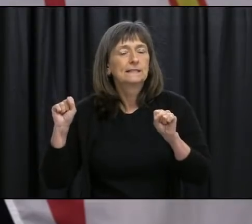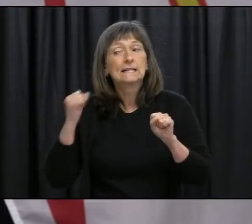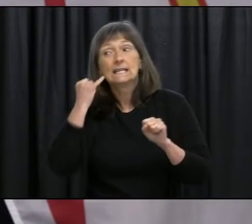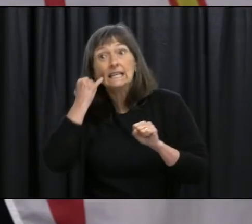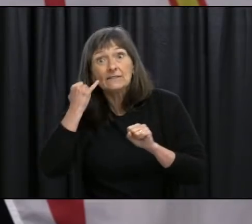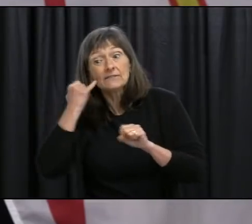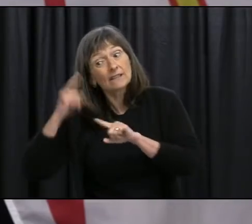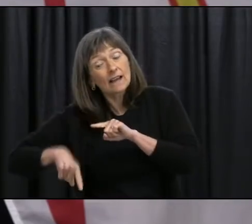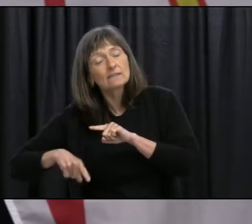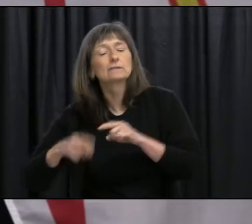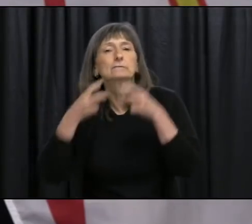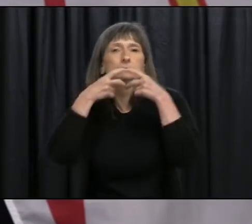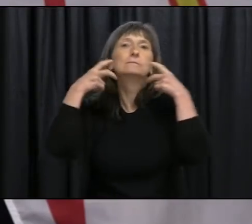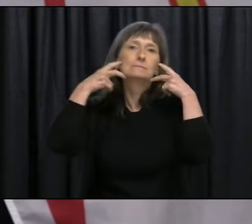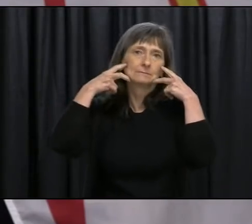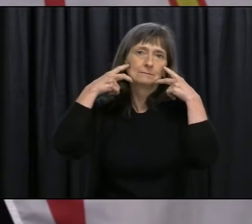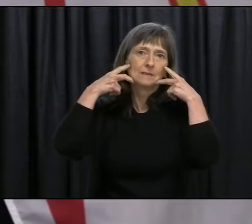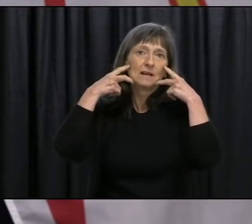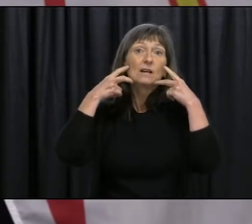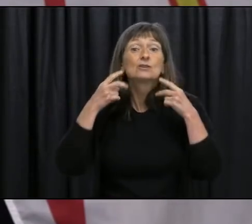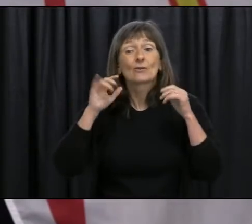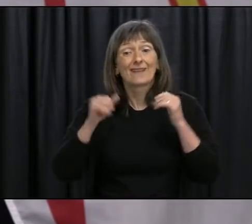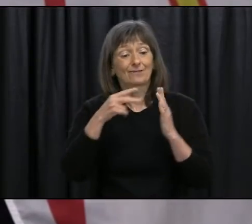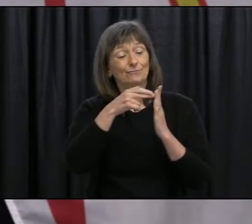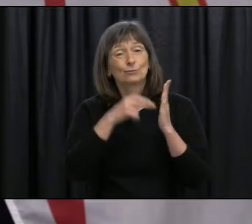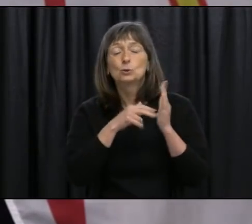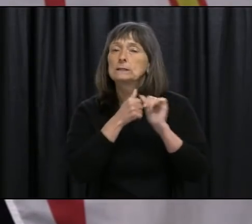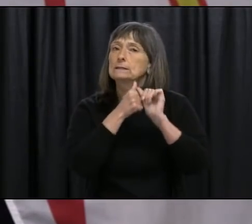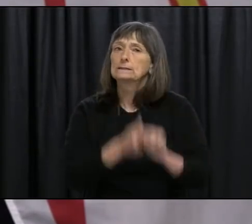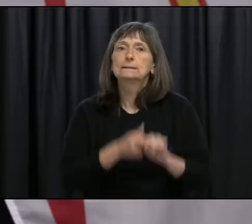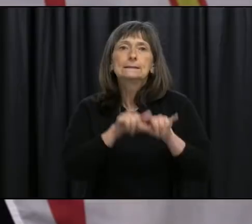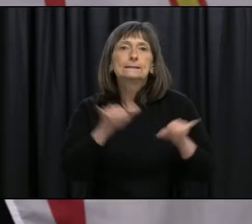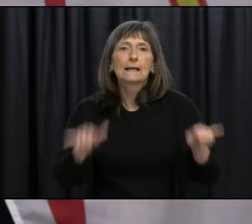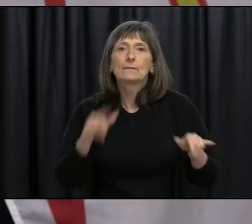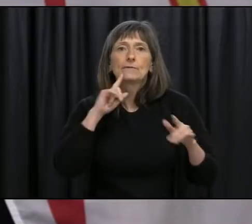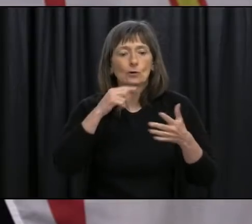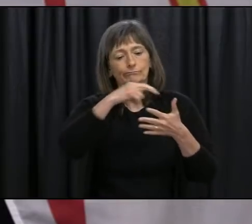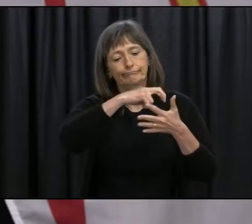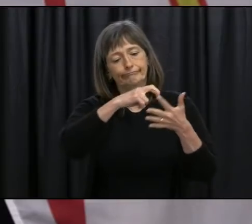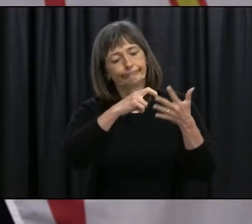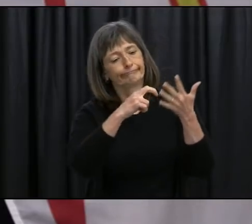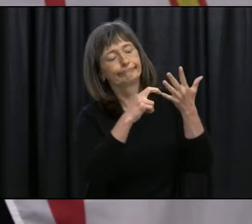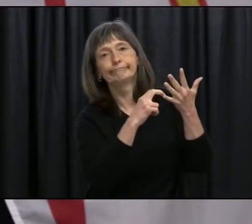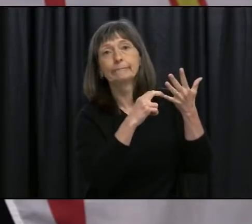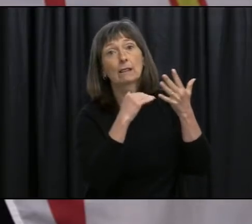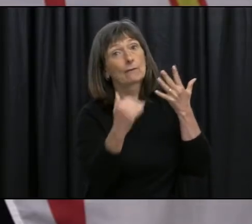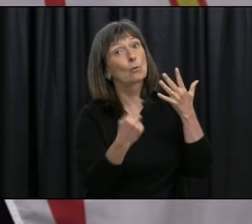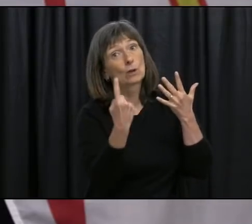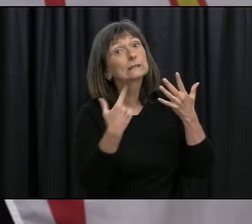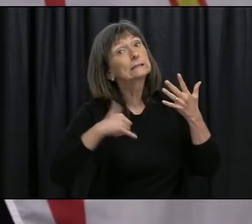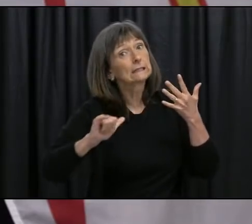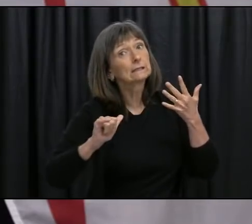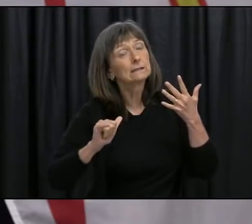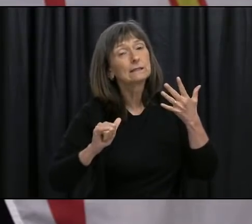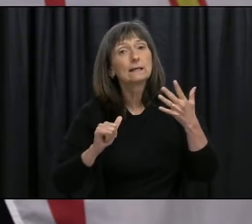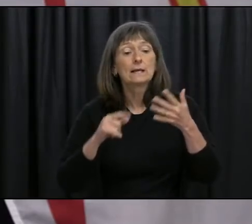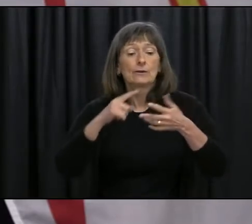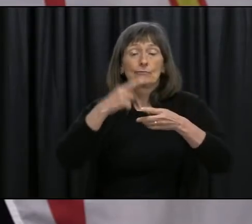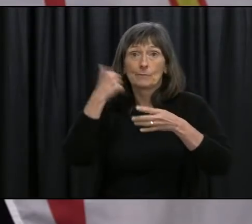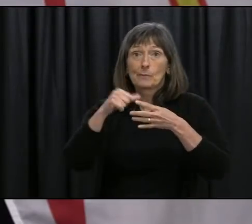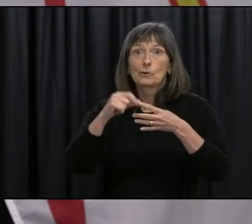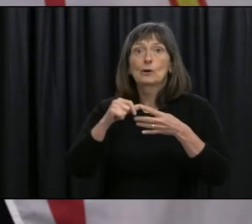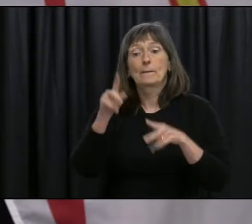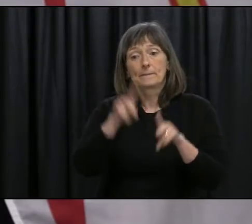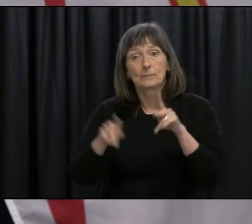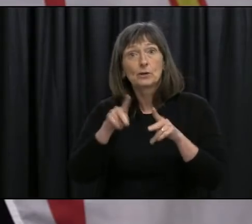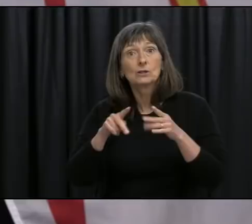all remaining levels of our COVID-19 plan, please remember these 4 important words: people, space, time, and place.